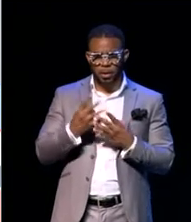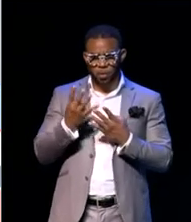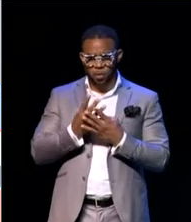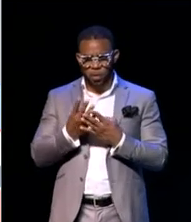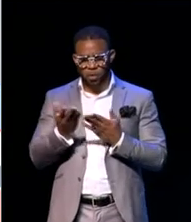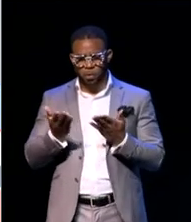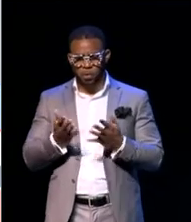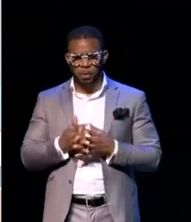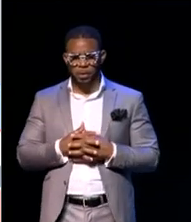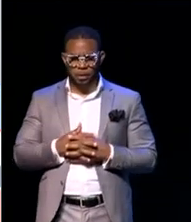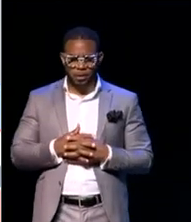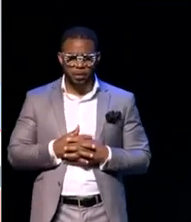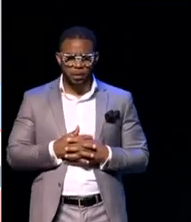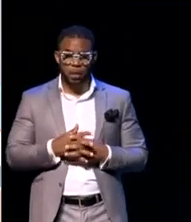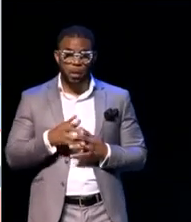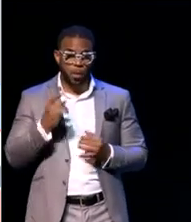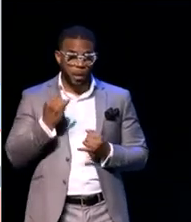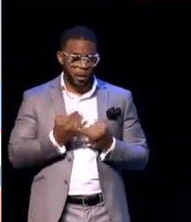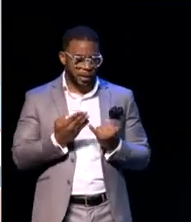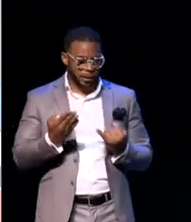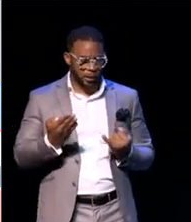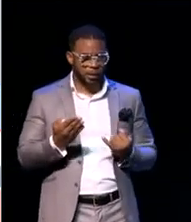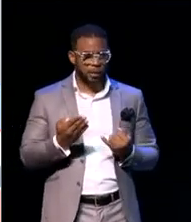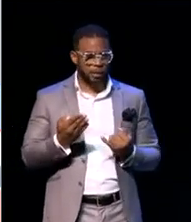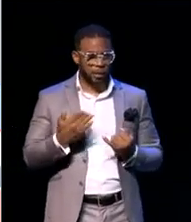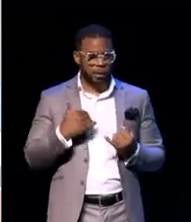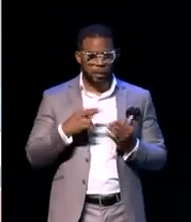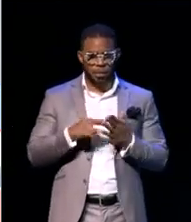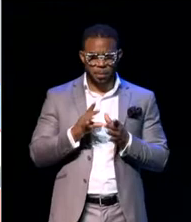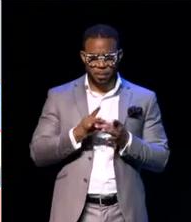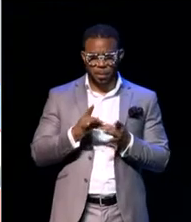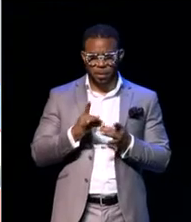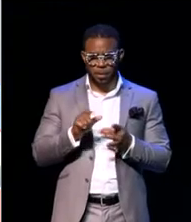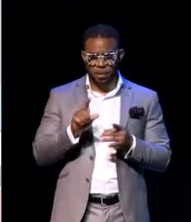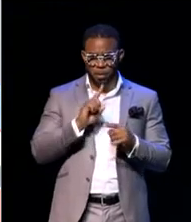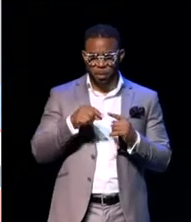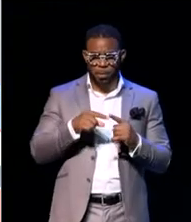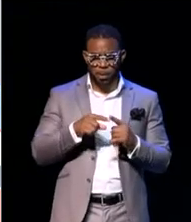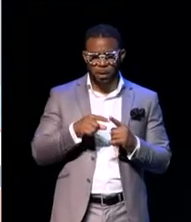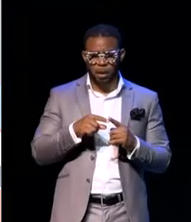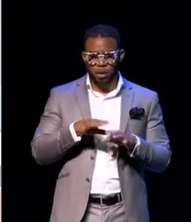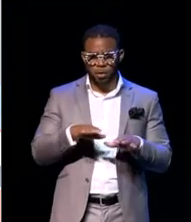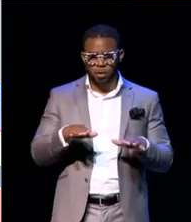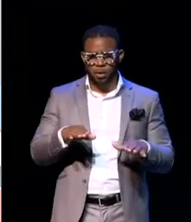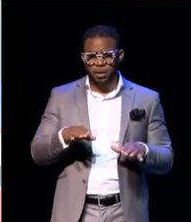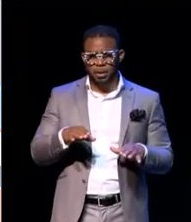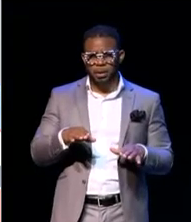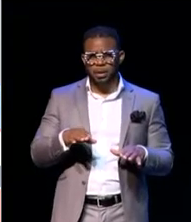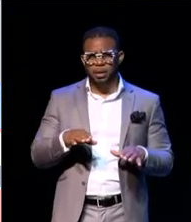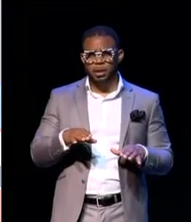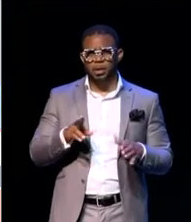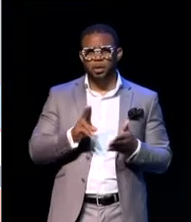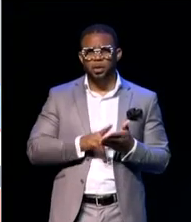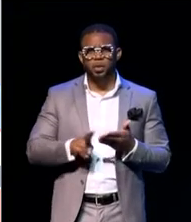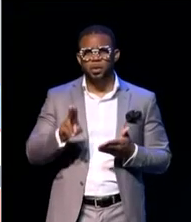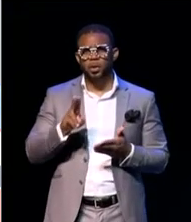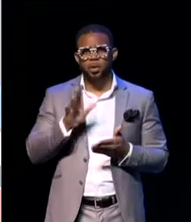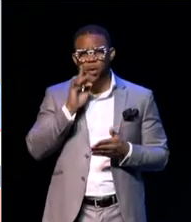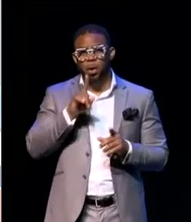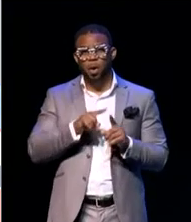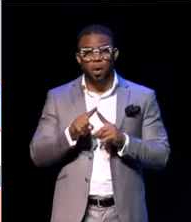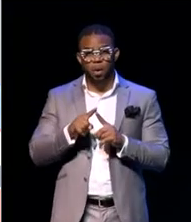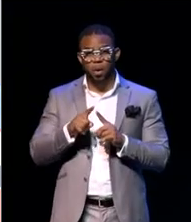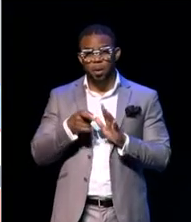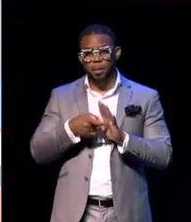screening services. One last thing I meant to mention as you talked about the children, the university will